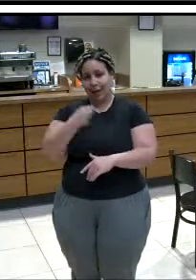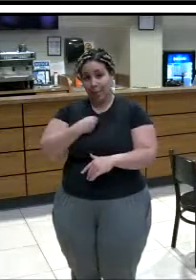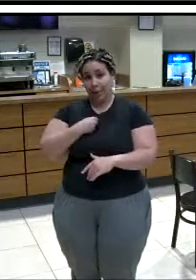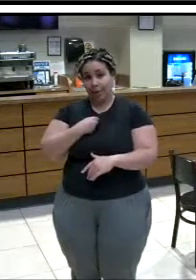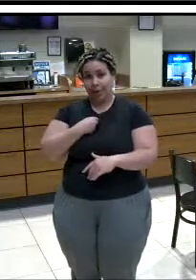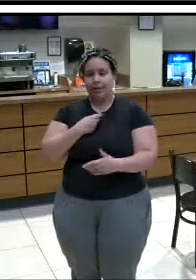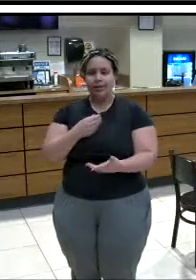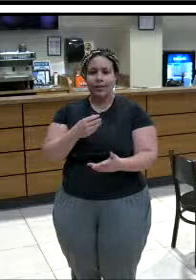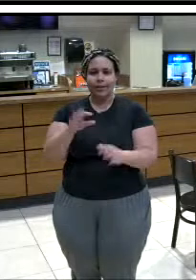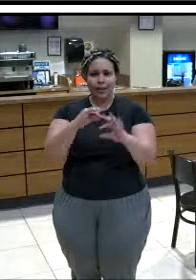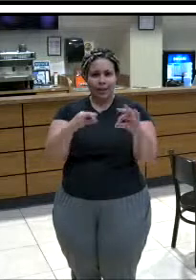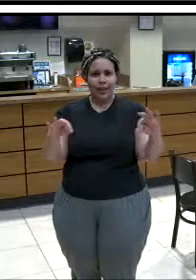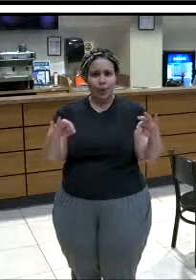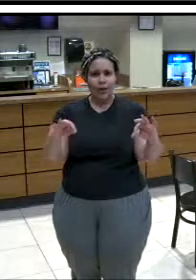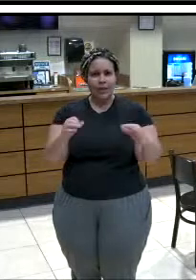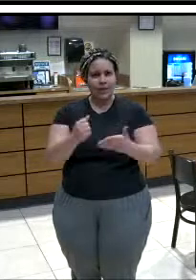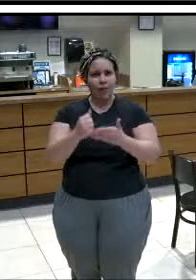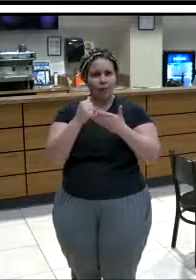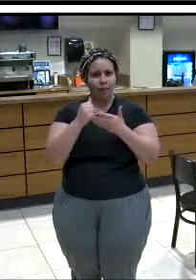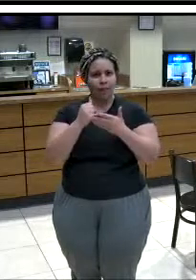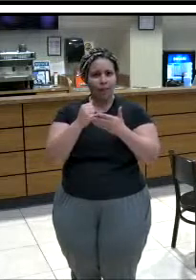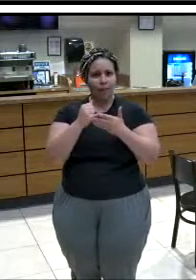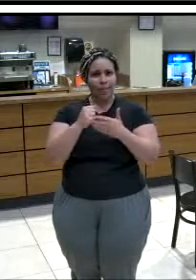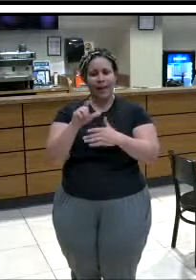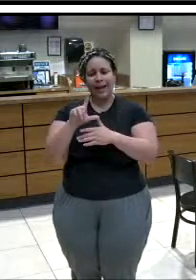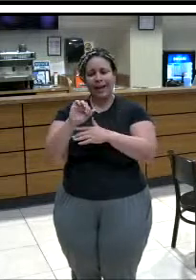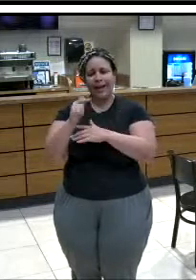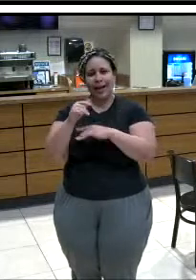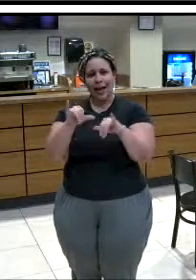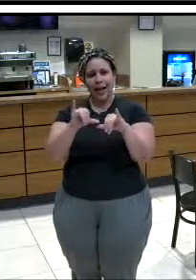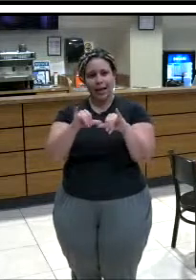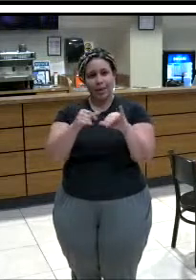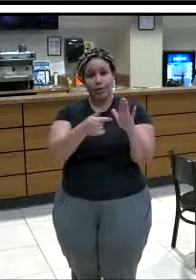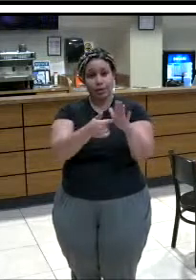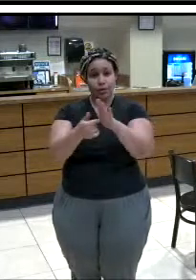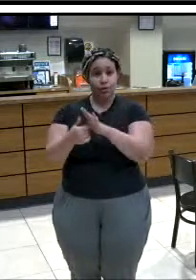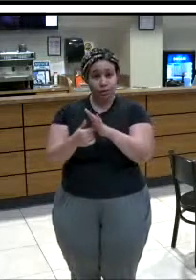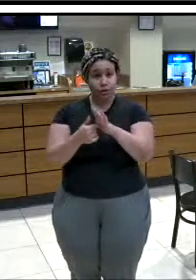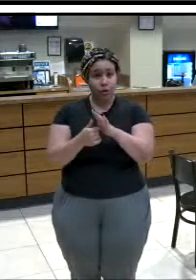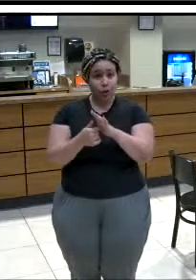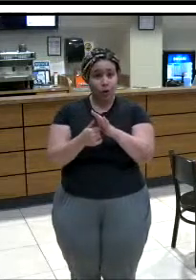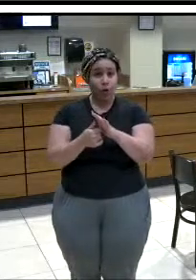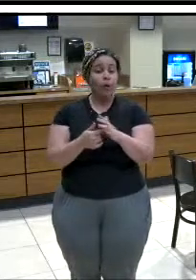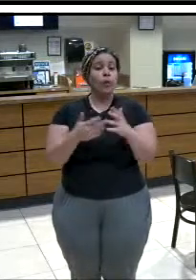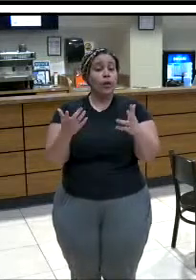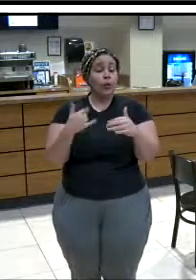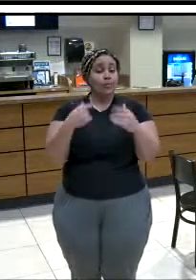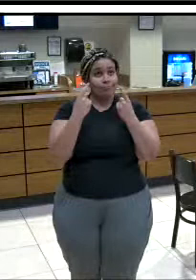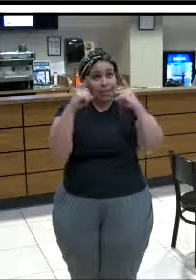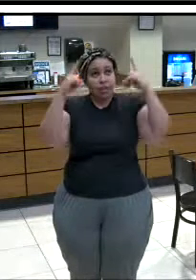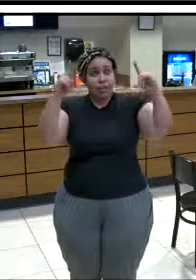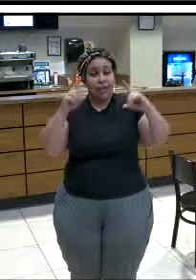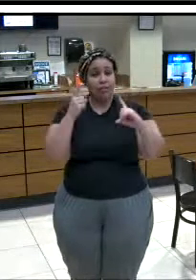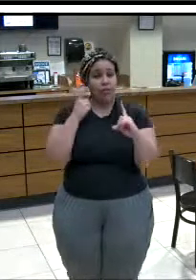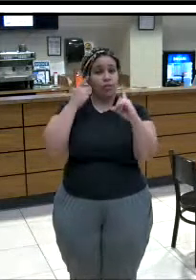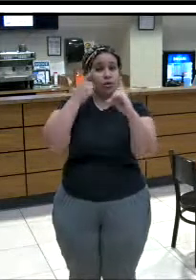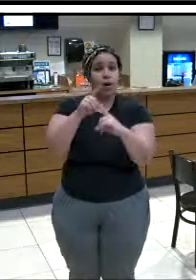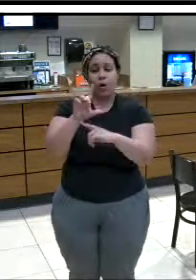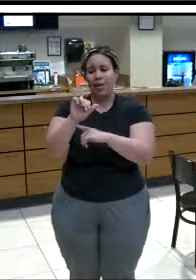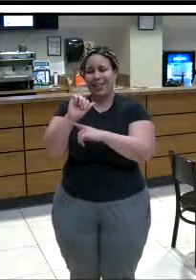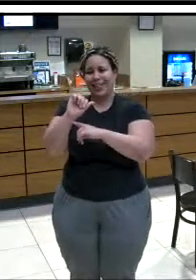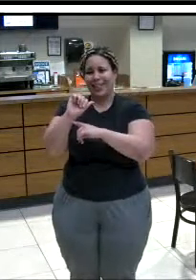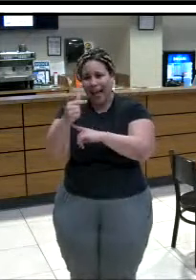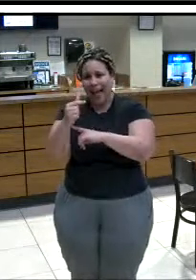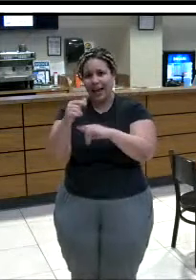its language, right? So those lag measures tell whether we achieved the goal. The lag measure in the